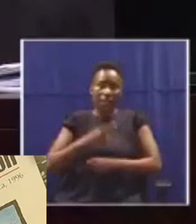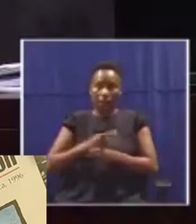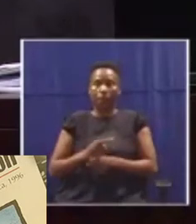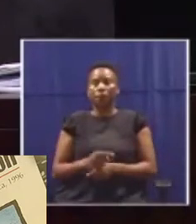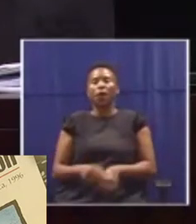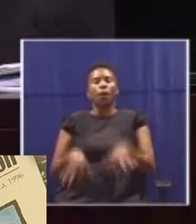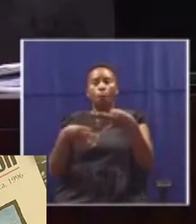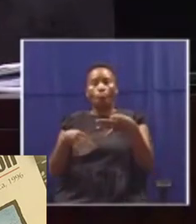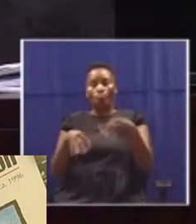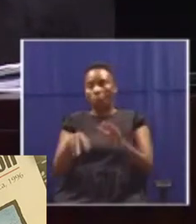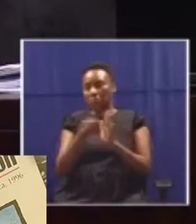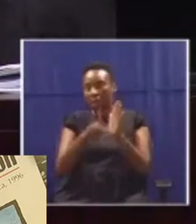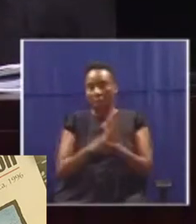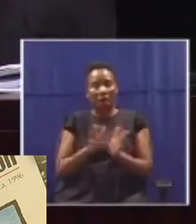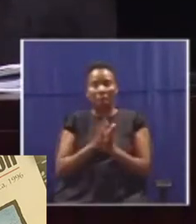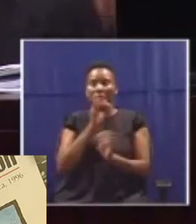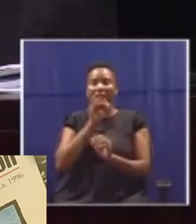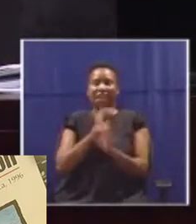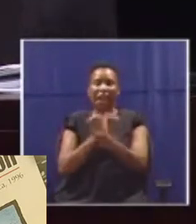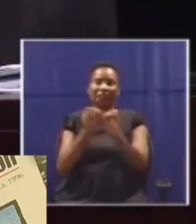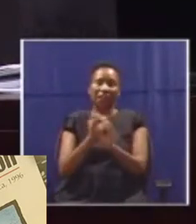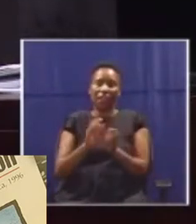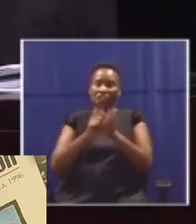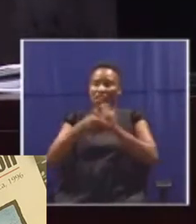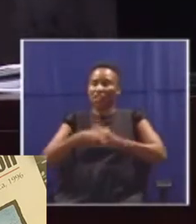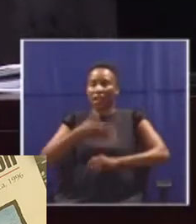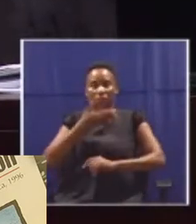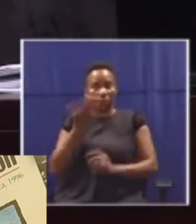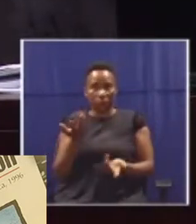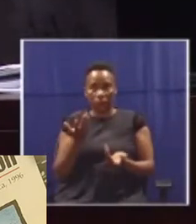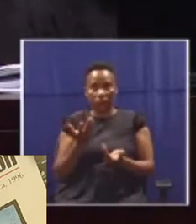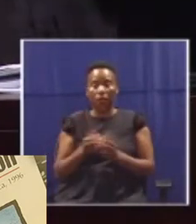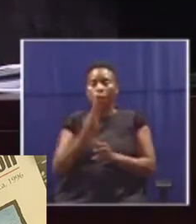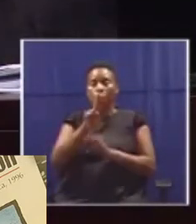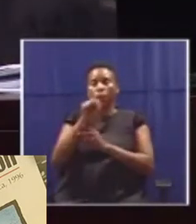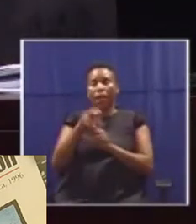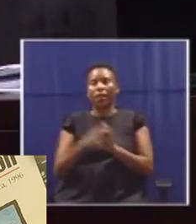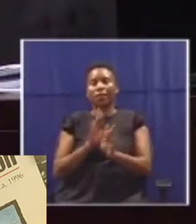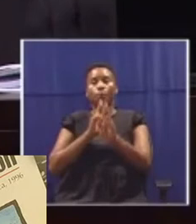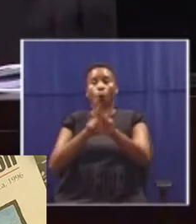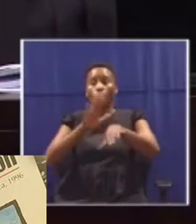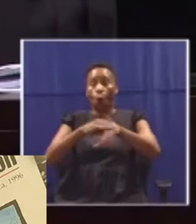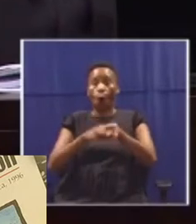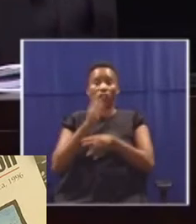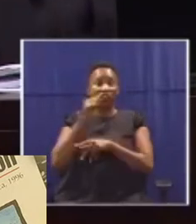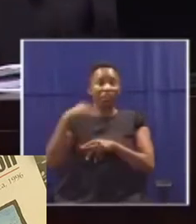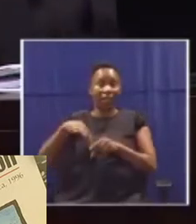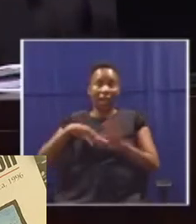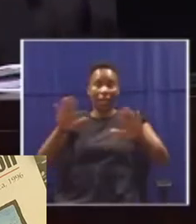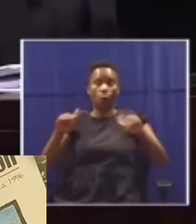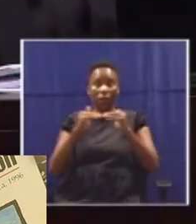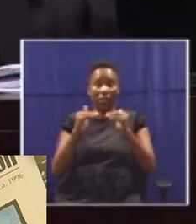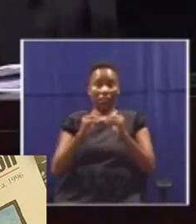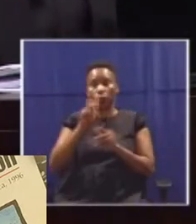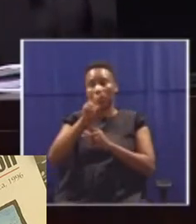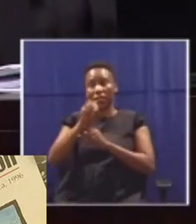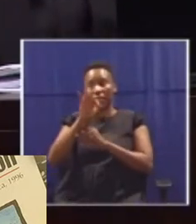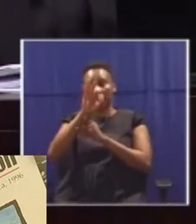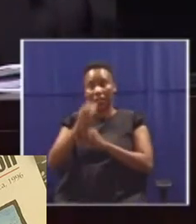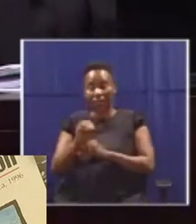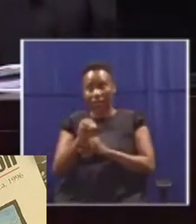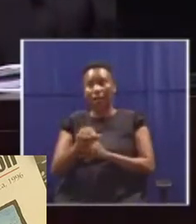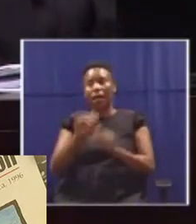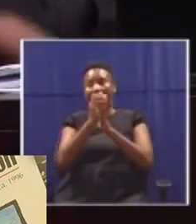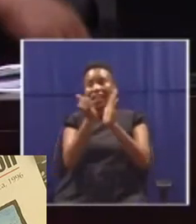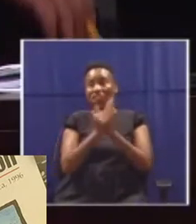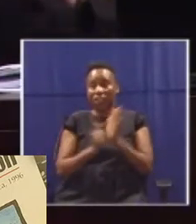mean nothing if they bring no change. The UN report on gender equity in 2030, the Agenda for Sustainable